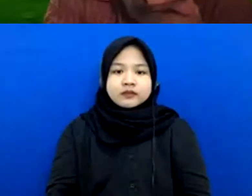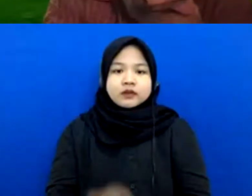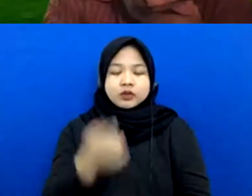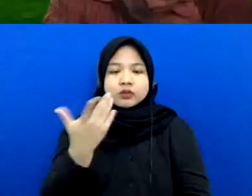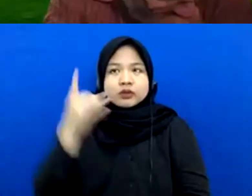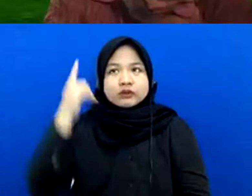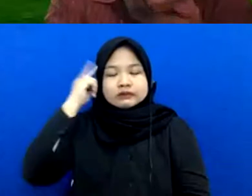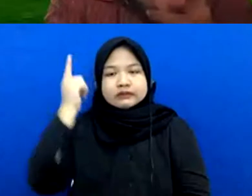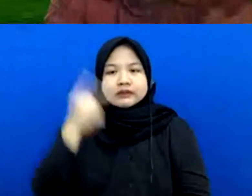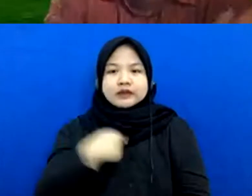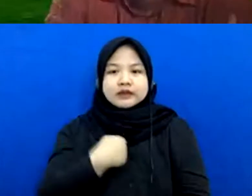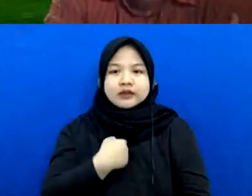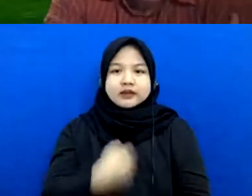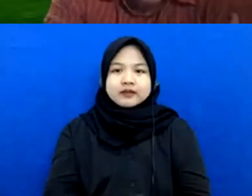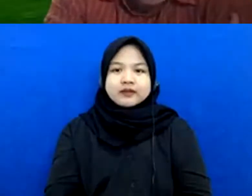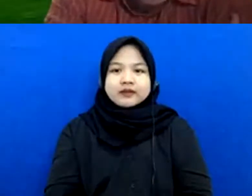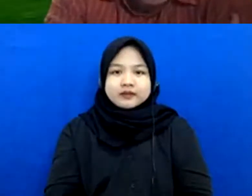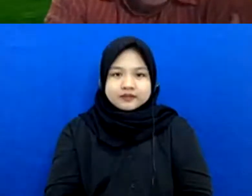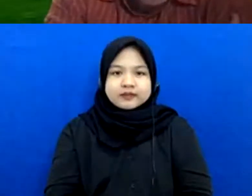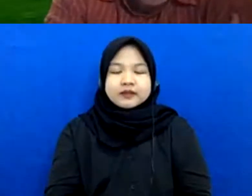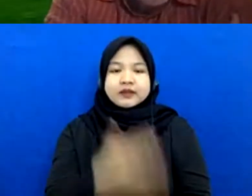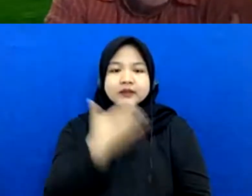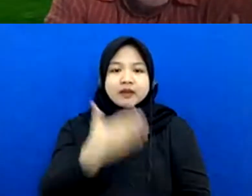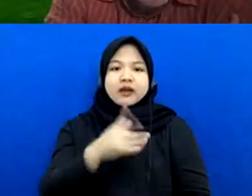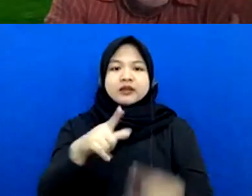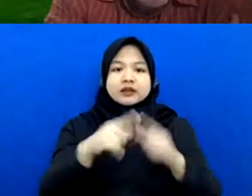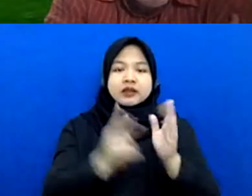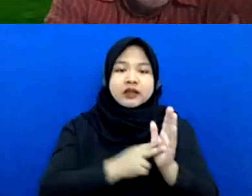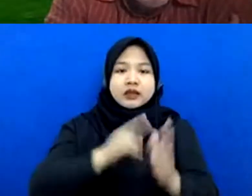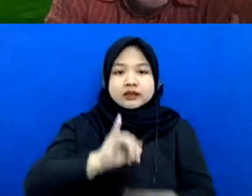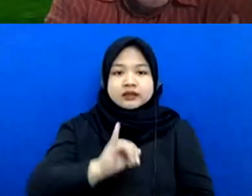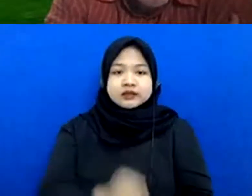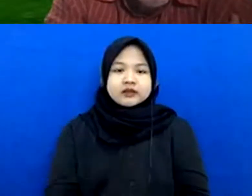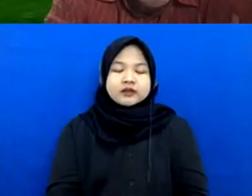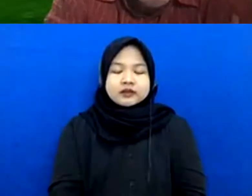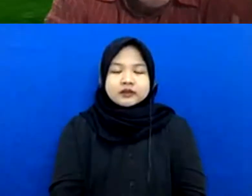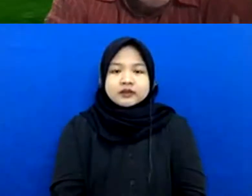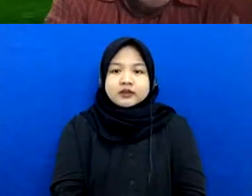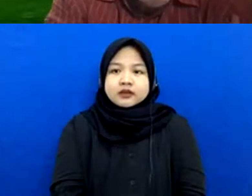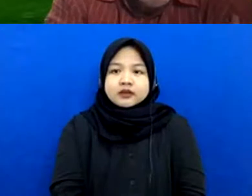me. Thank you, Lani. And maybe we could also invite Jacqueline to